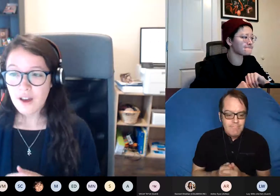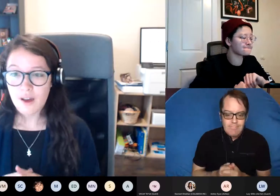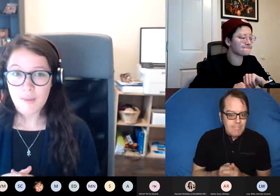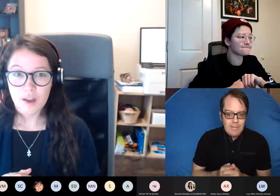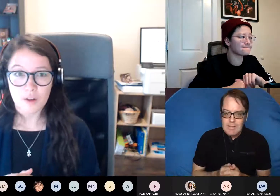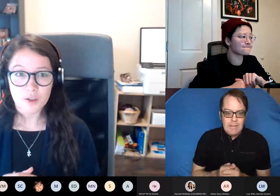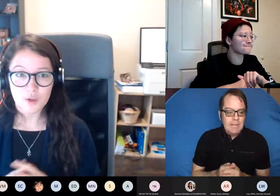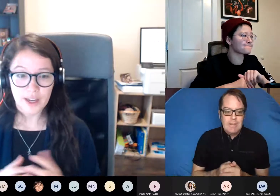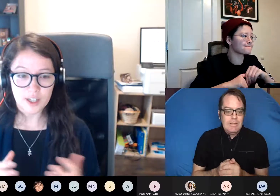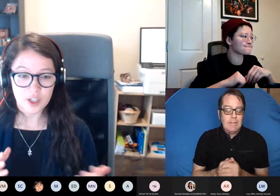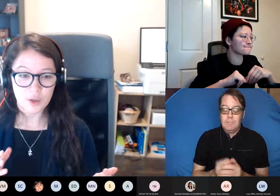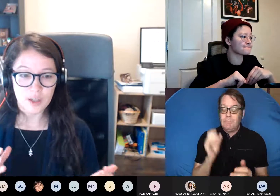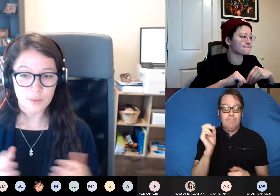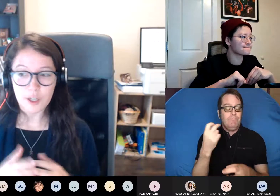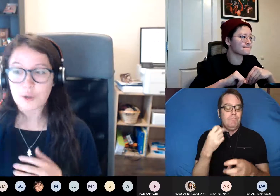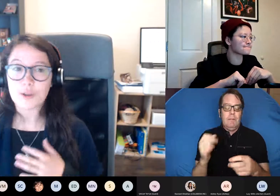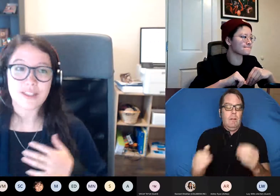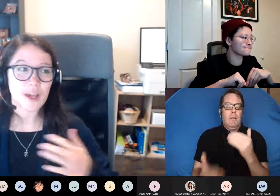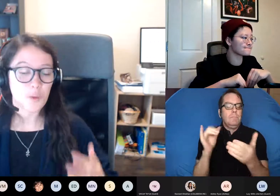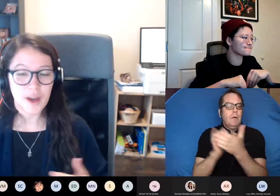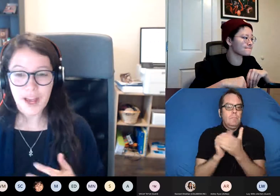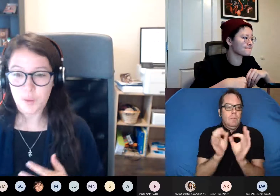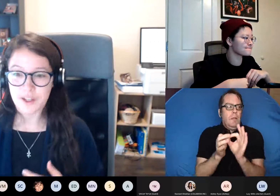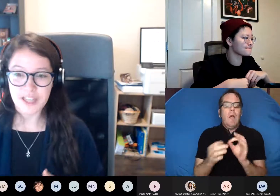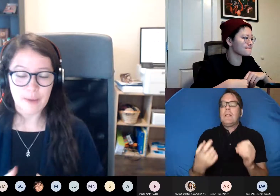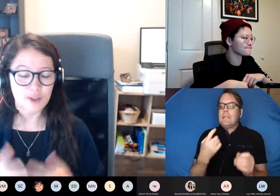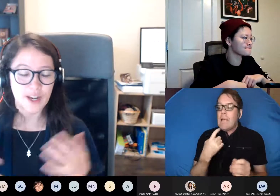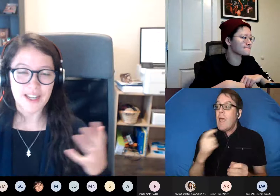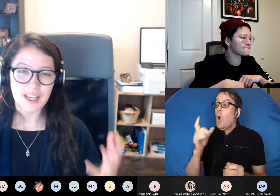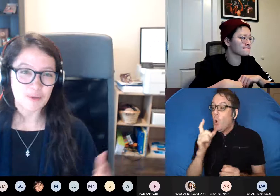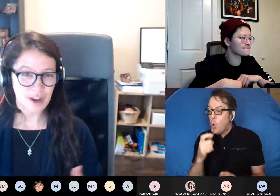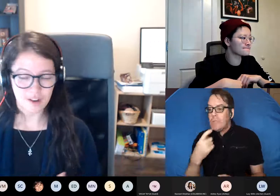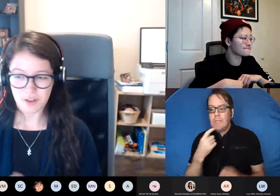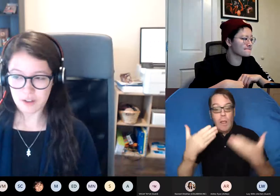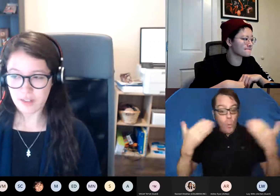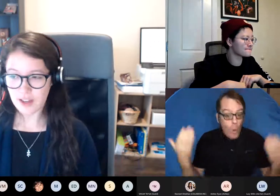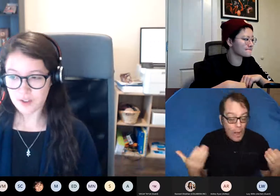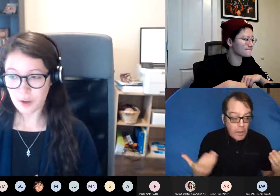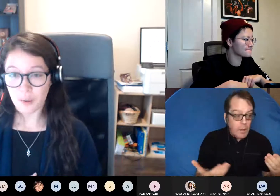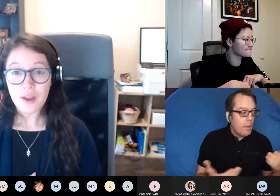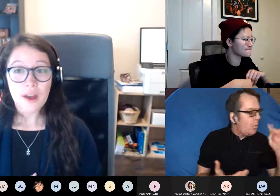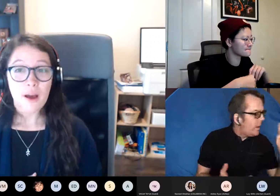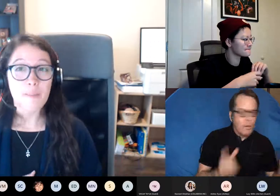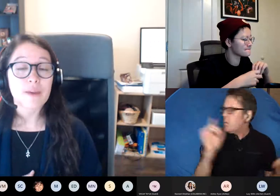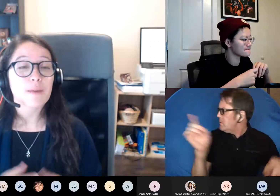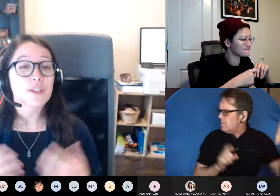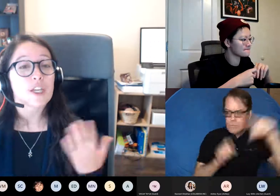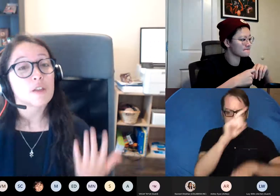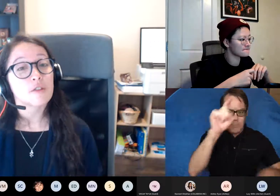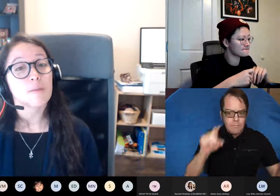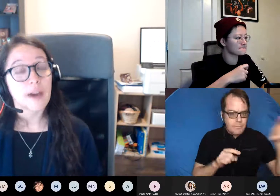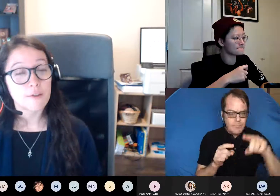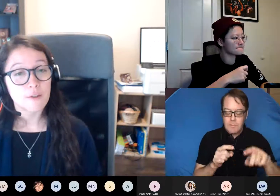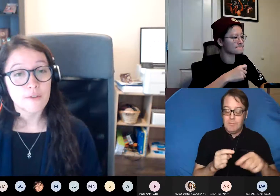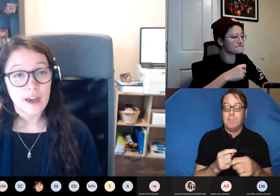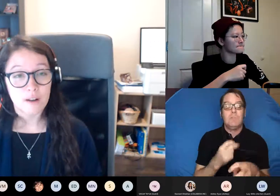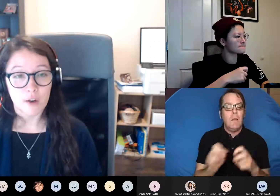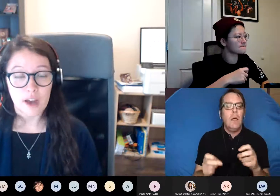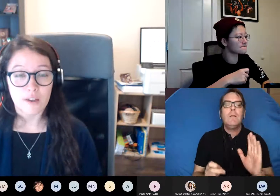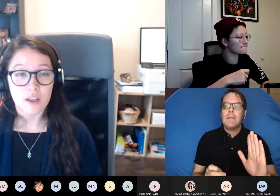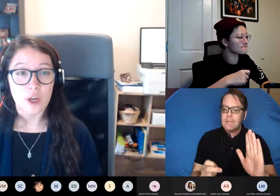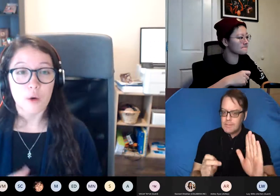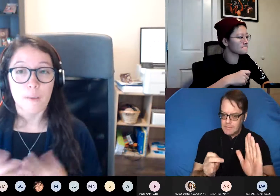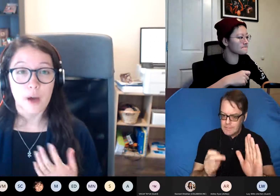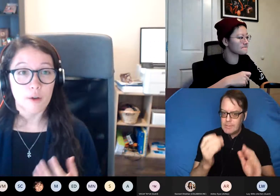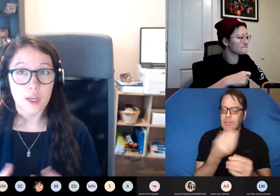words, and also trying to explain who is saying what at what time and trying to keep track of all of that. So being particularly mindful of that,